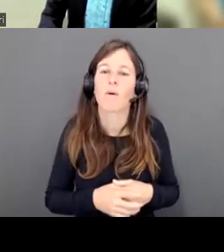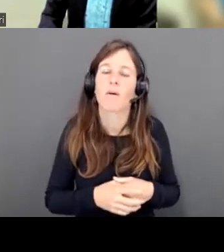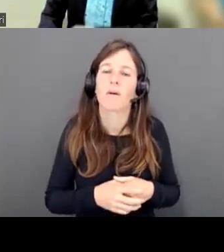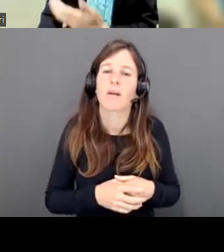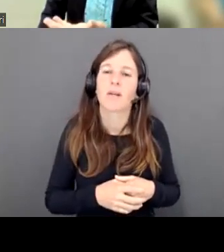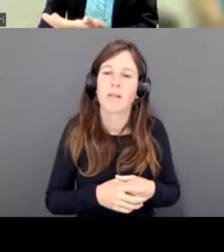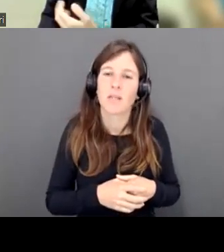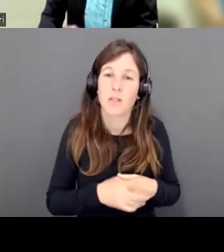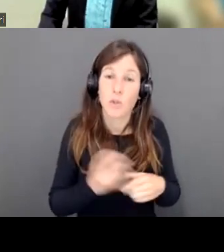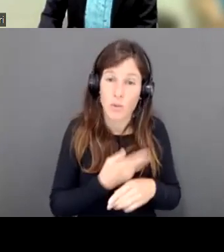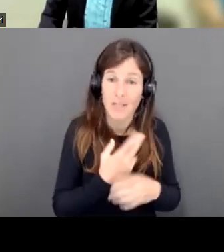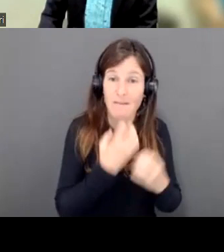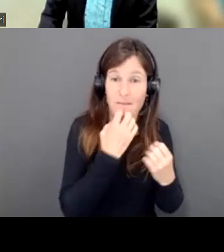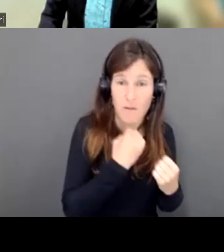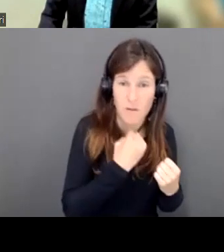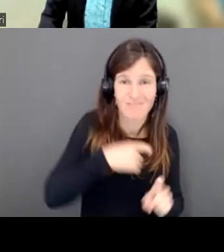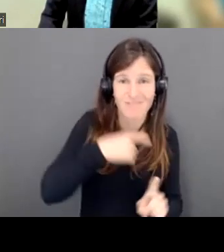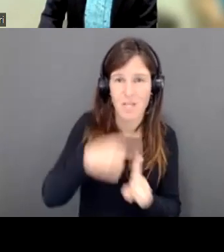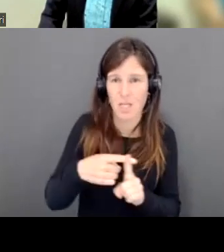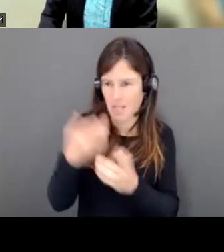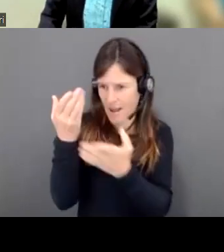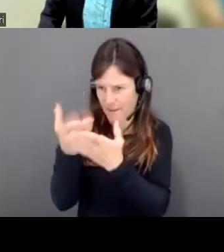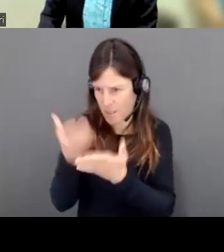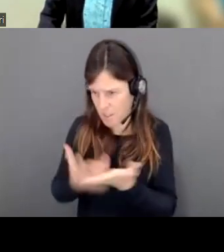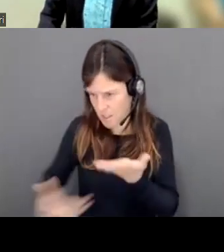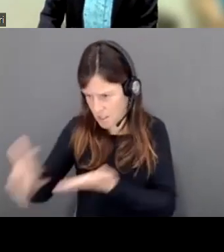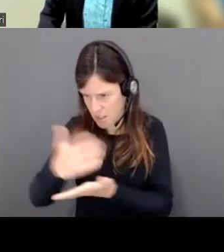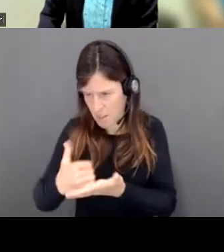on where to go next and what to do next.